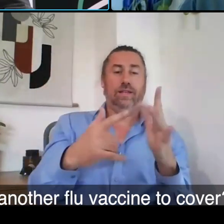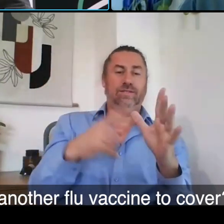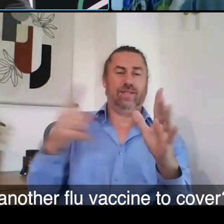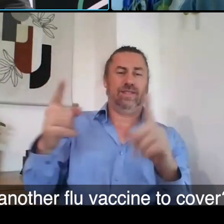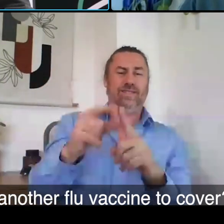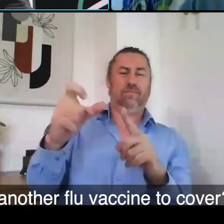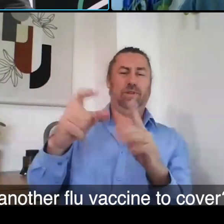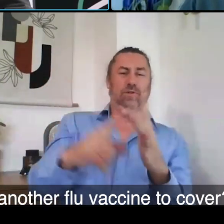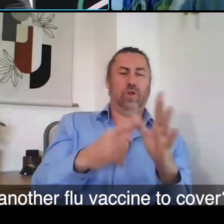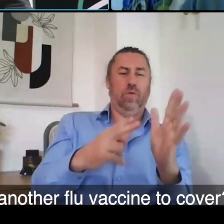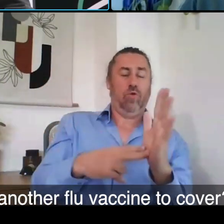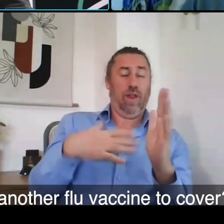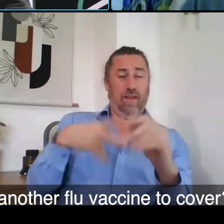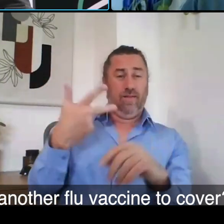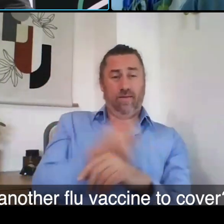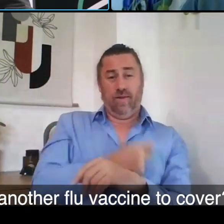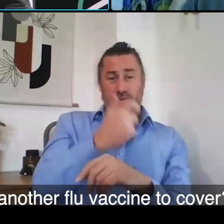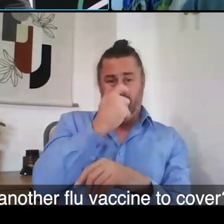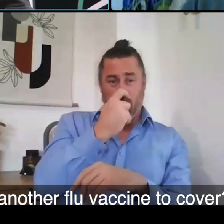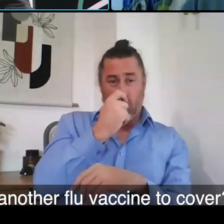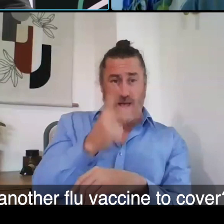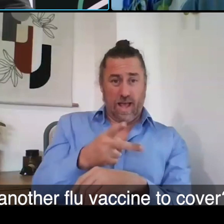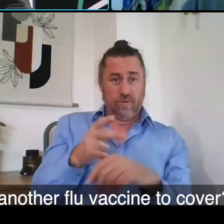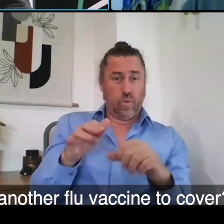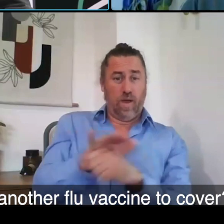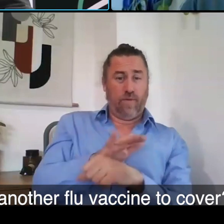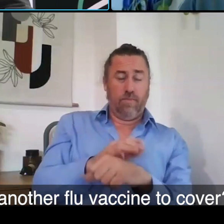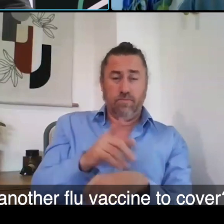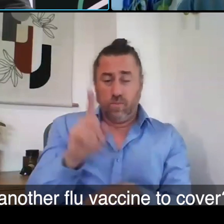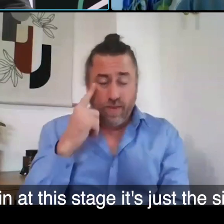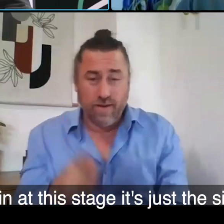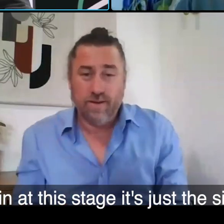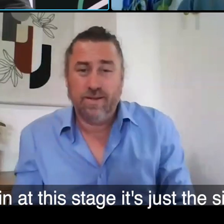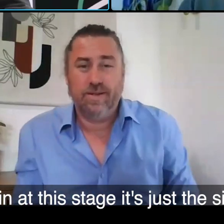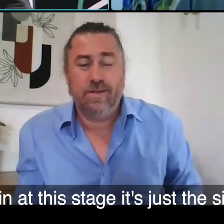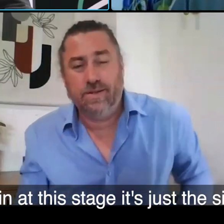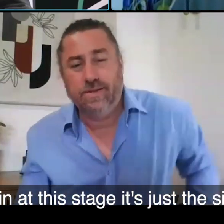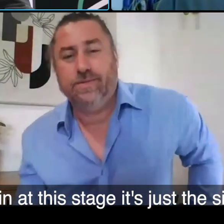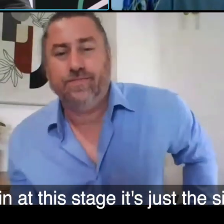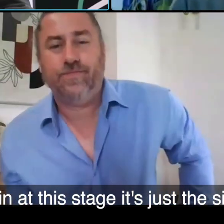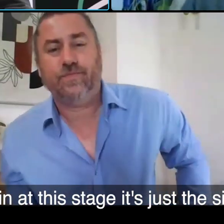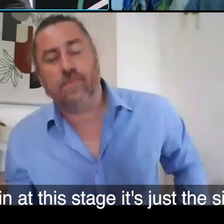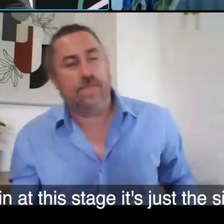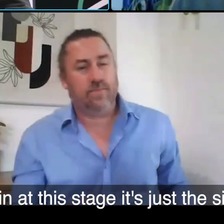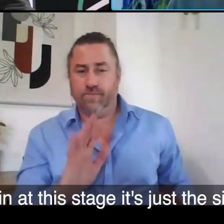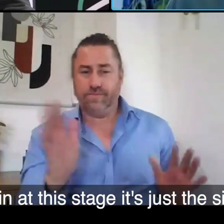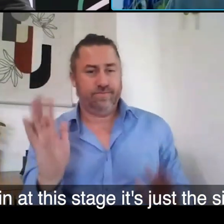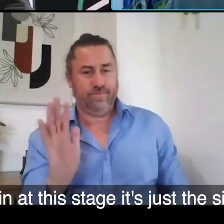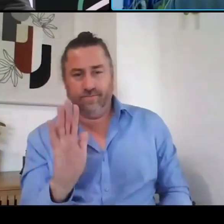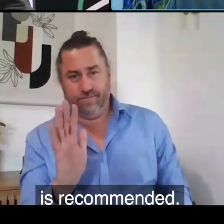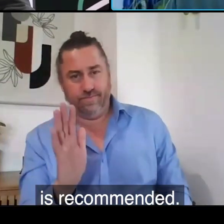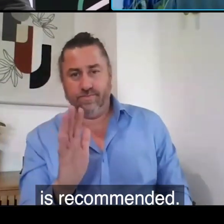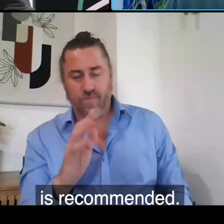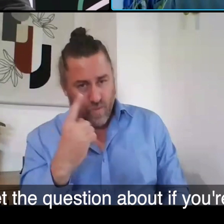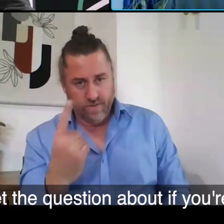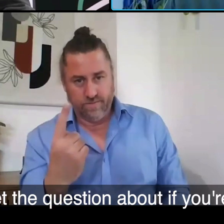January to have another flu vaccine to cover? Nigel? Yeah, again, at this stage, it's just a single,